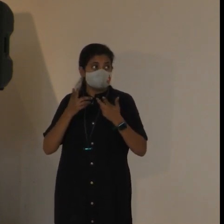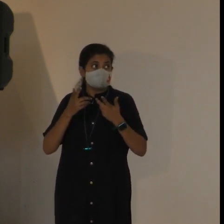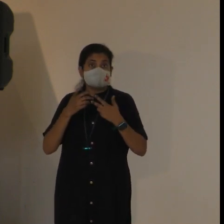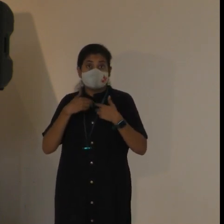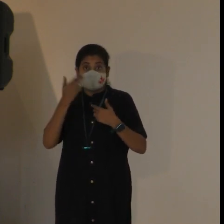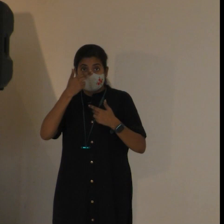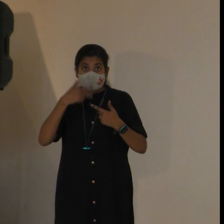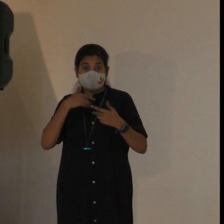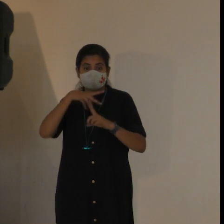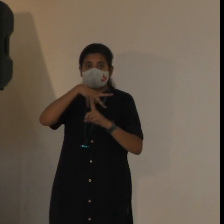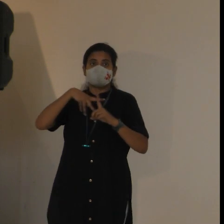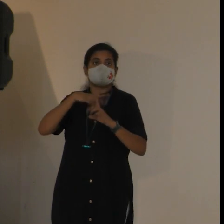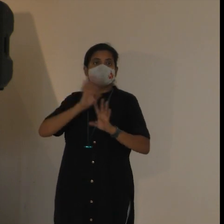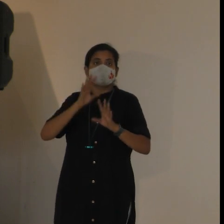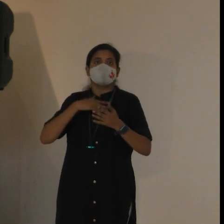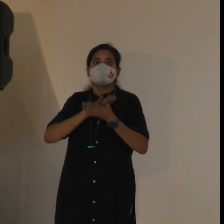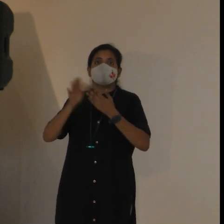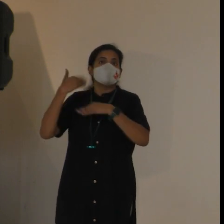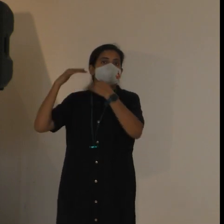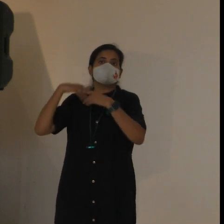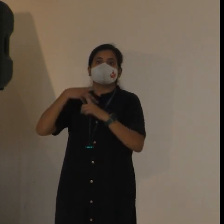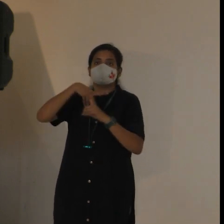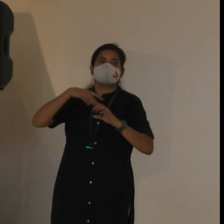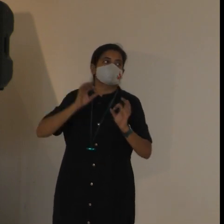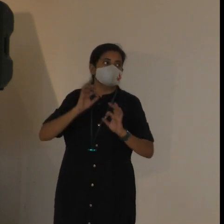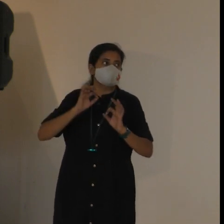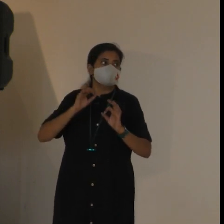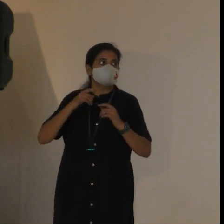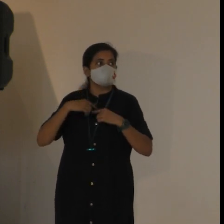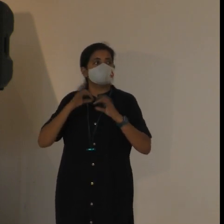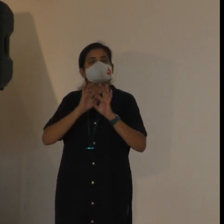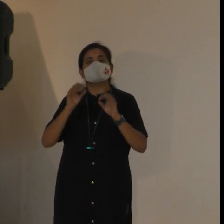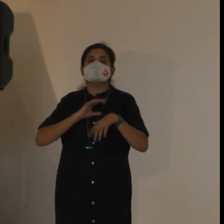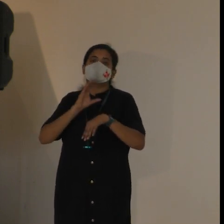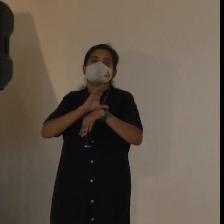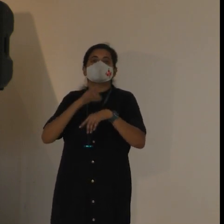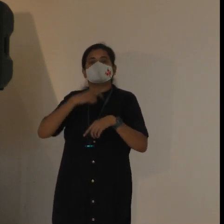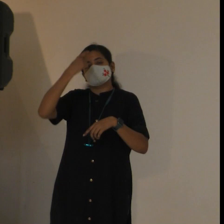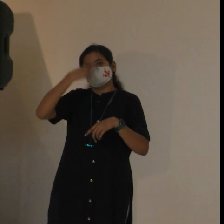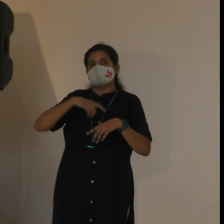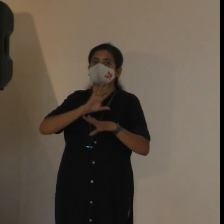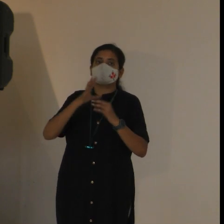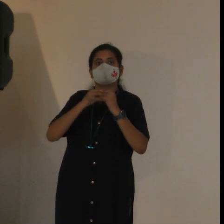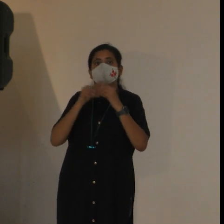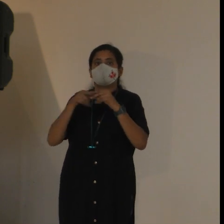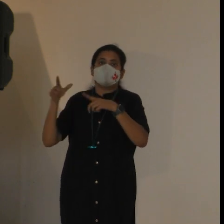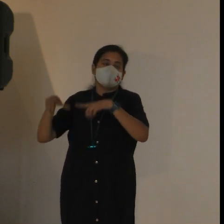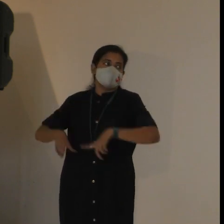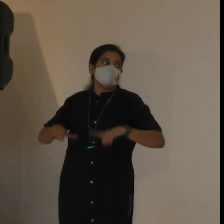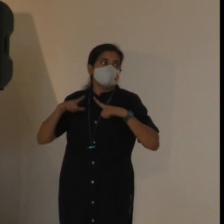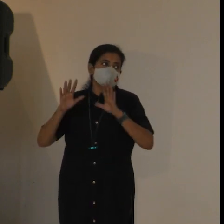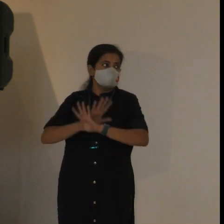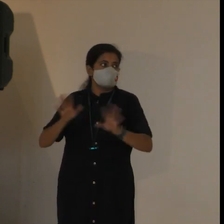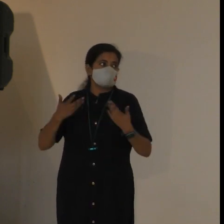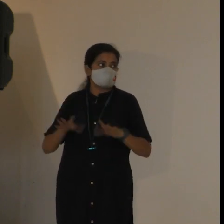from an art history background. I'm not from a history background. I'm just a little Christian boy from Mangalore, right, who knows these objects and knows a little bit